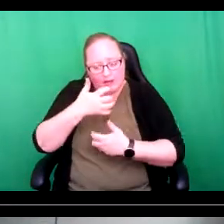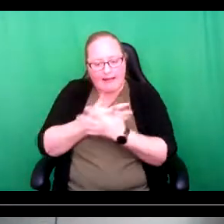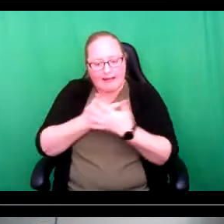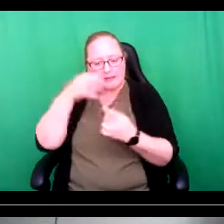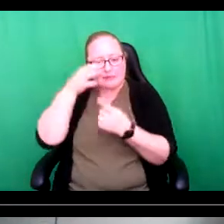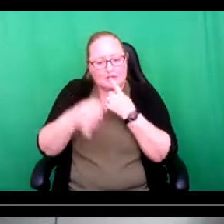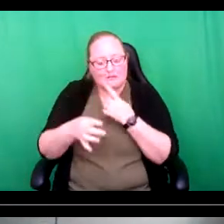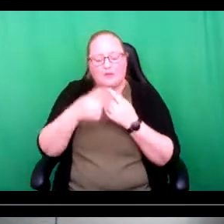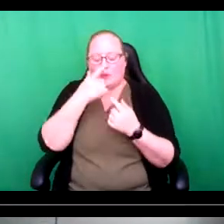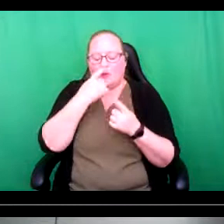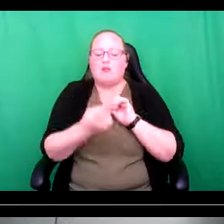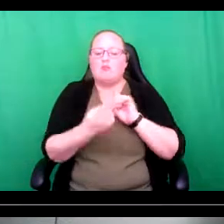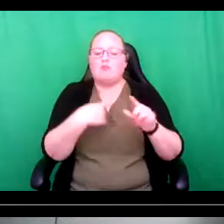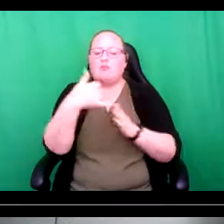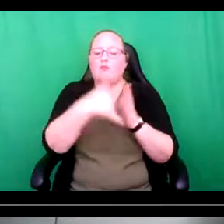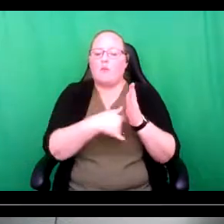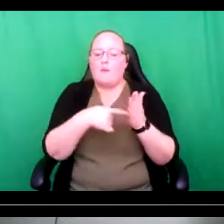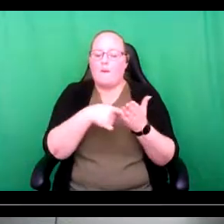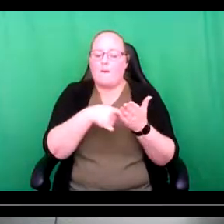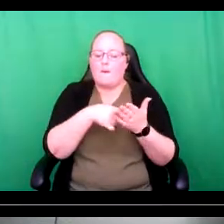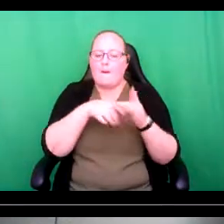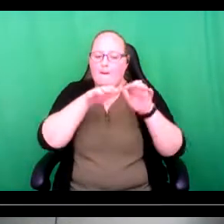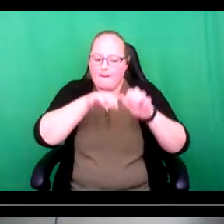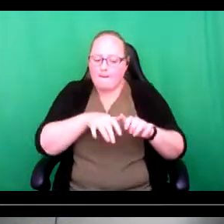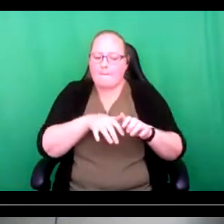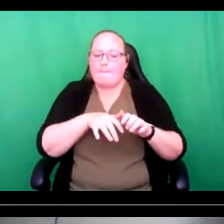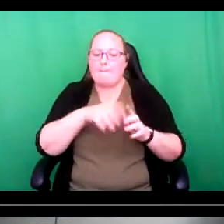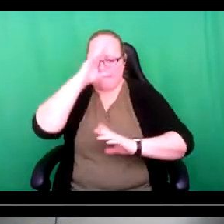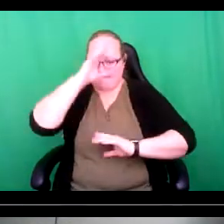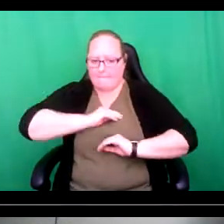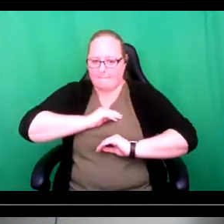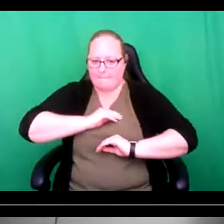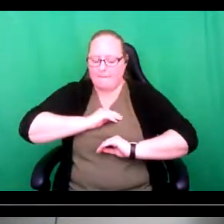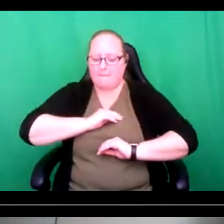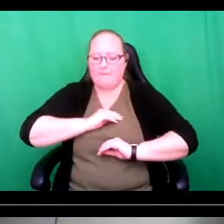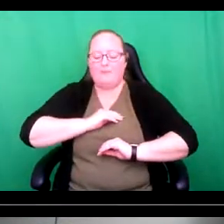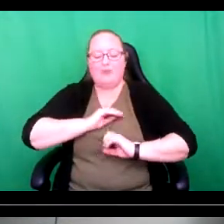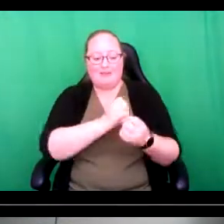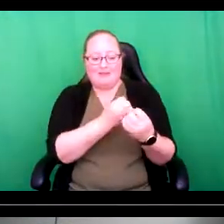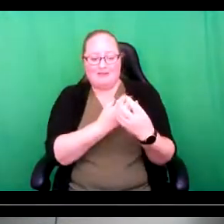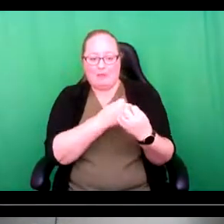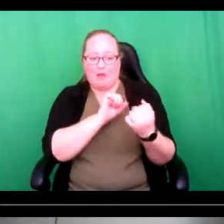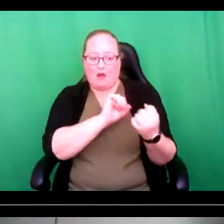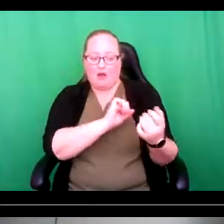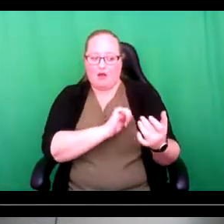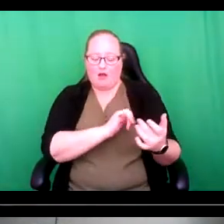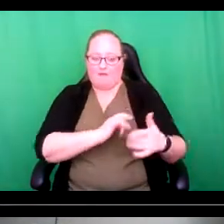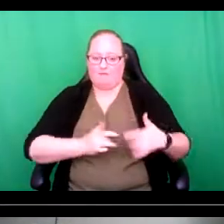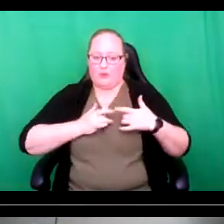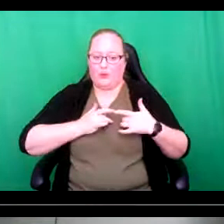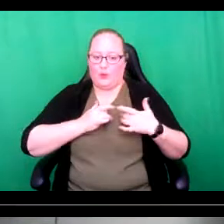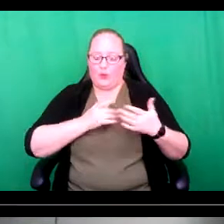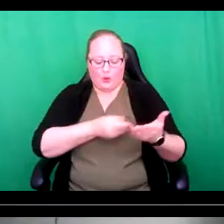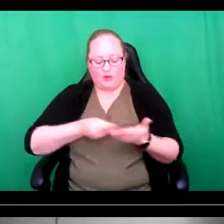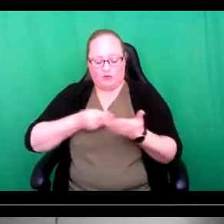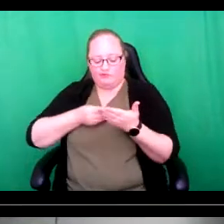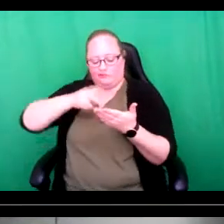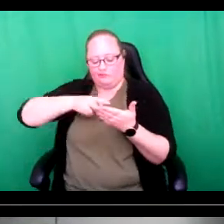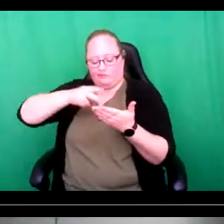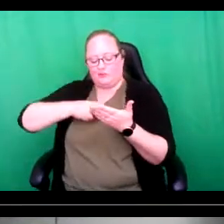form from this consultation, and we'll certainly use that feedback to develop our plans further.